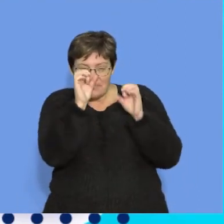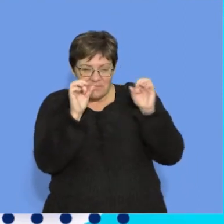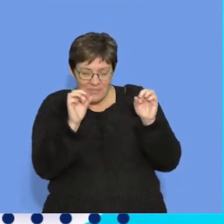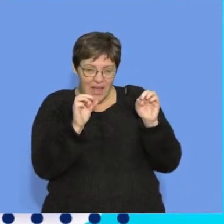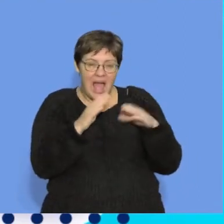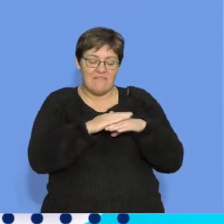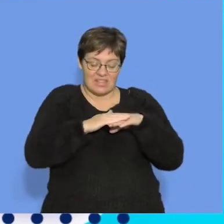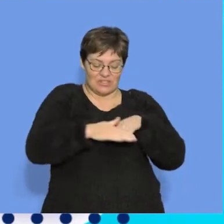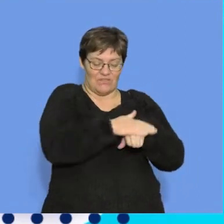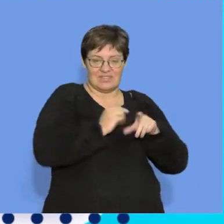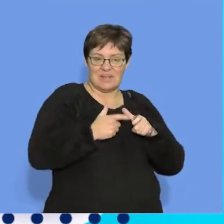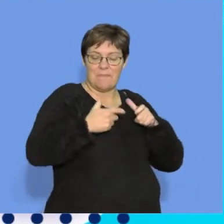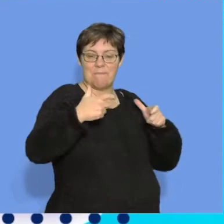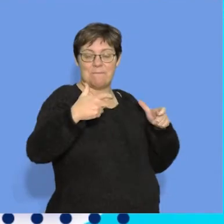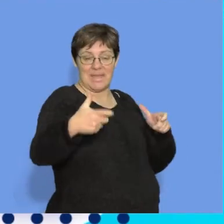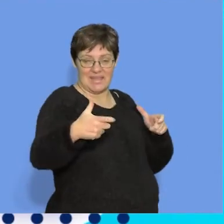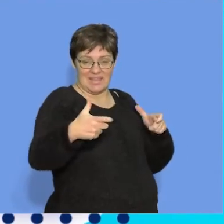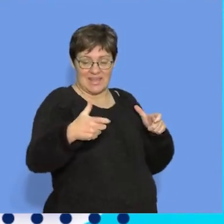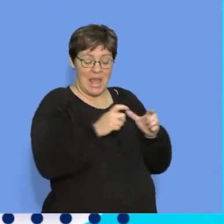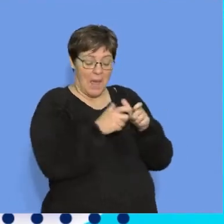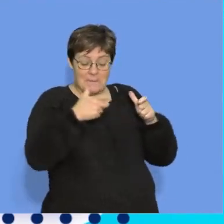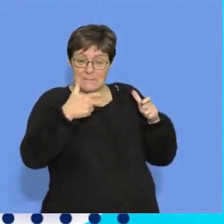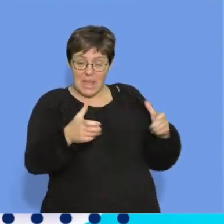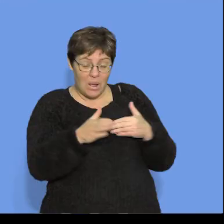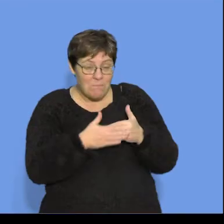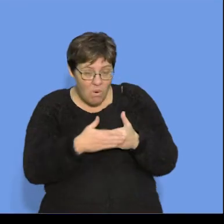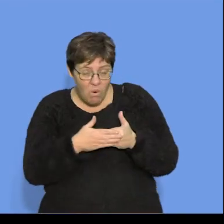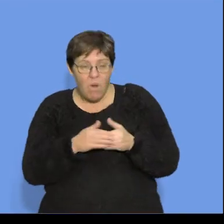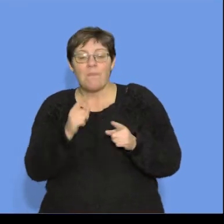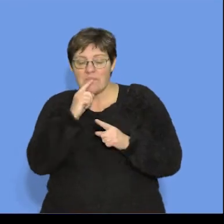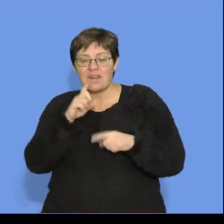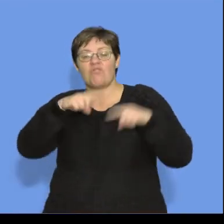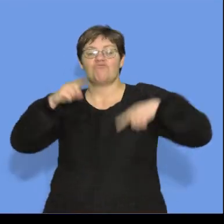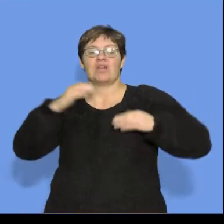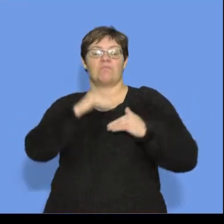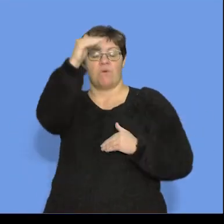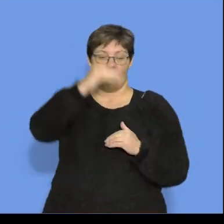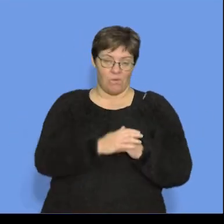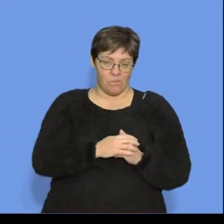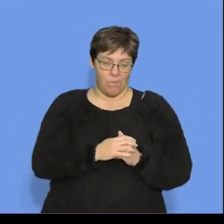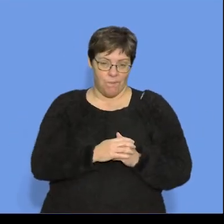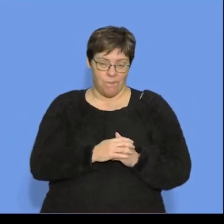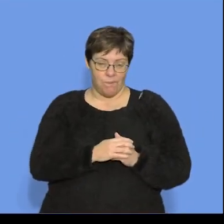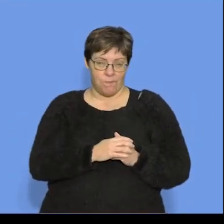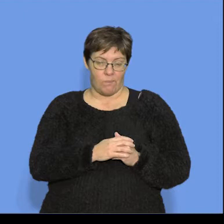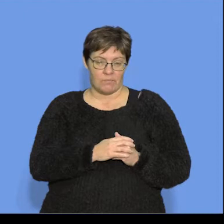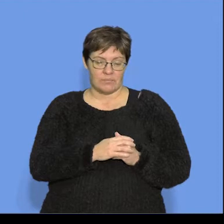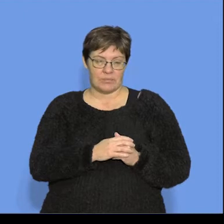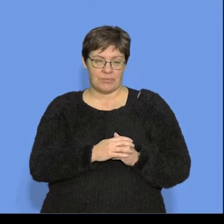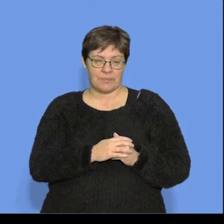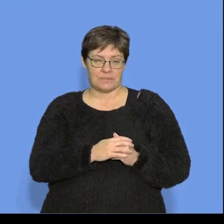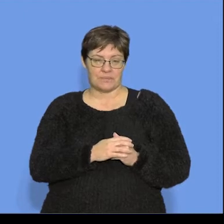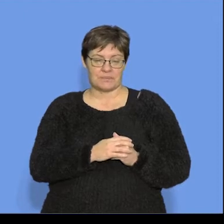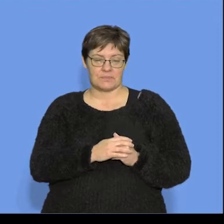a bigger surface area. So the bigger the surface area, the higher the rate. Small particles, greater surface area, increase